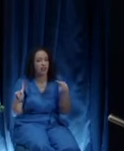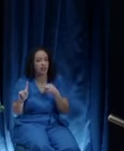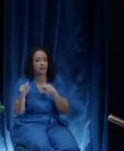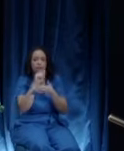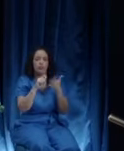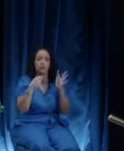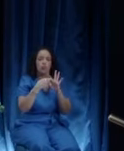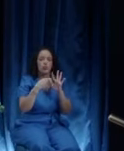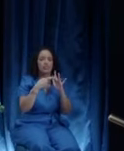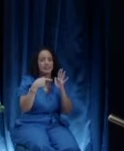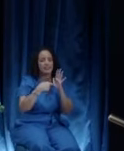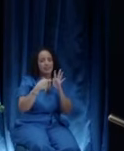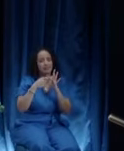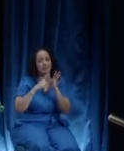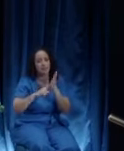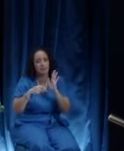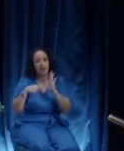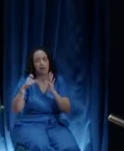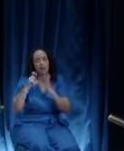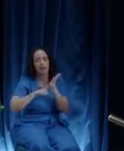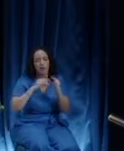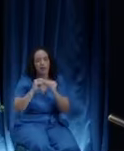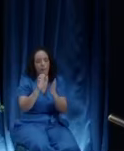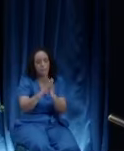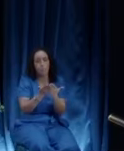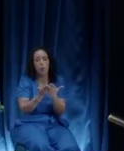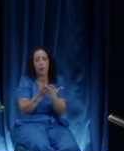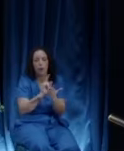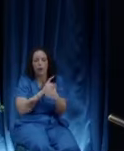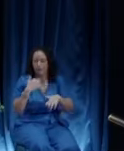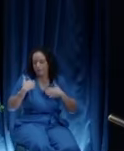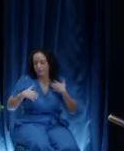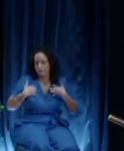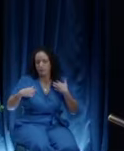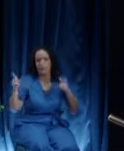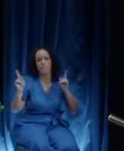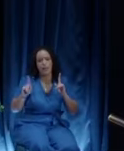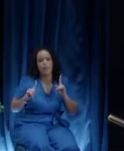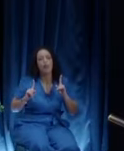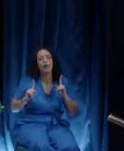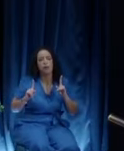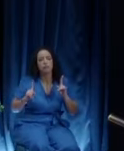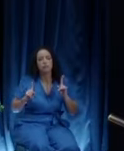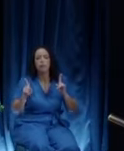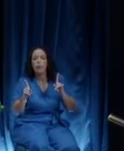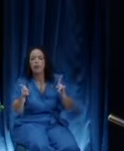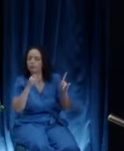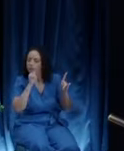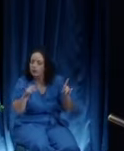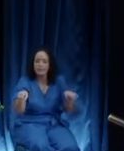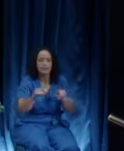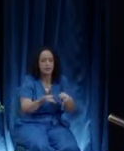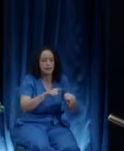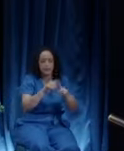Kat Club because I was interested in the people simultaneously. These sort of men who were in the same time period that I found when